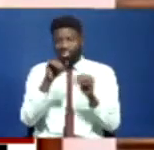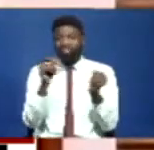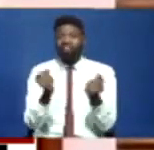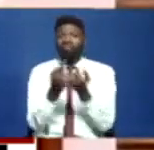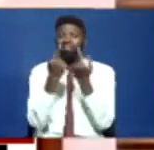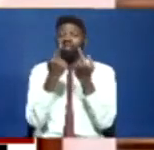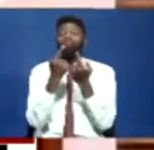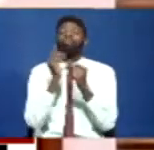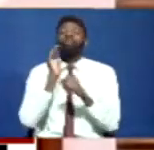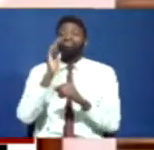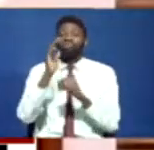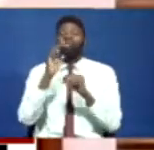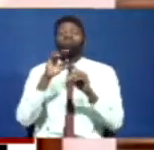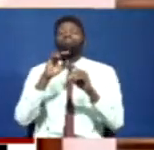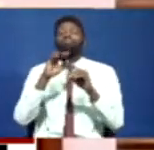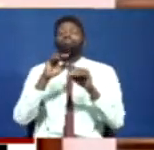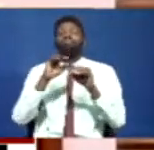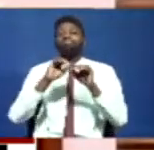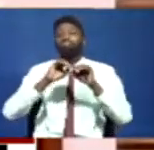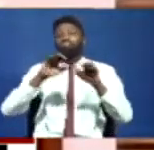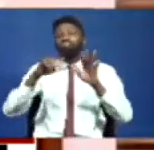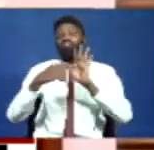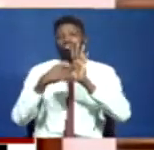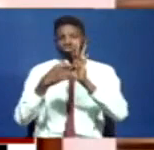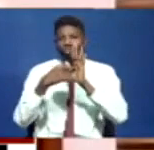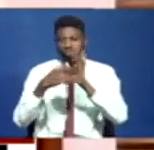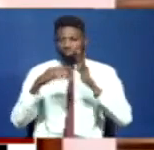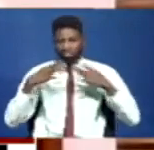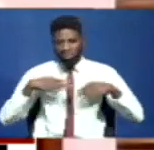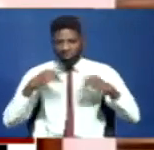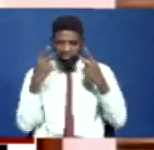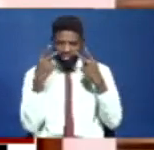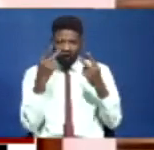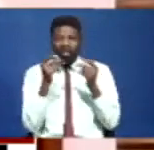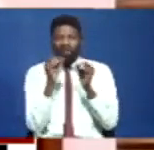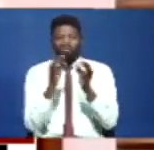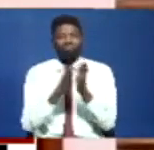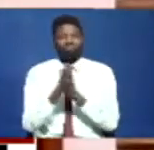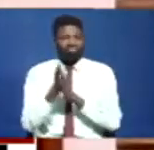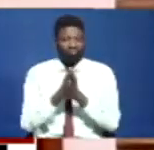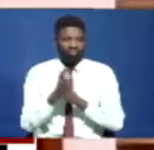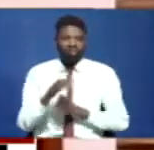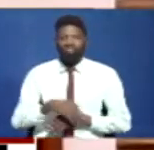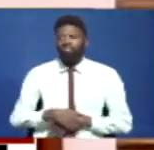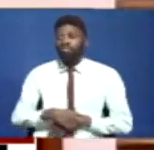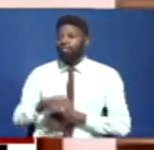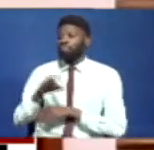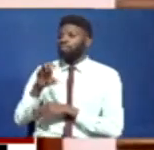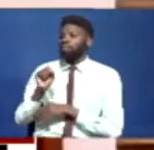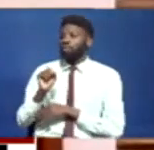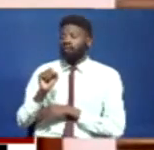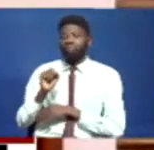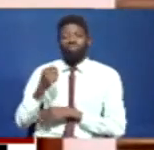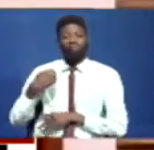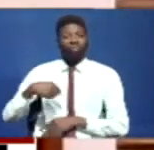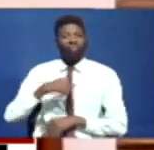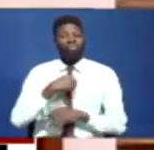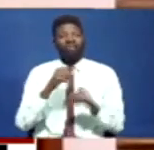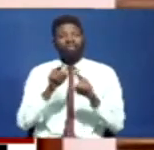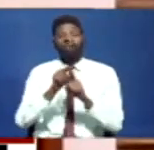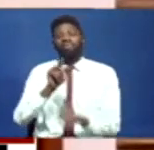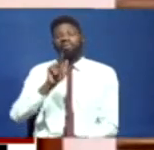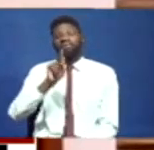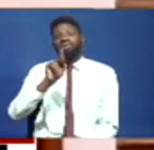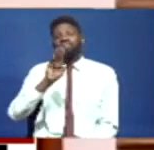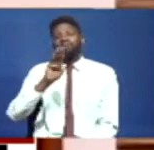are anticipating and interested in. Bwana Waziri, as KBC, we appreciate the government